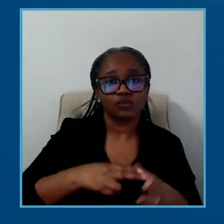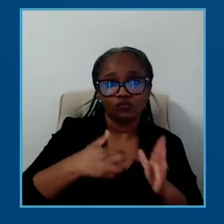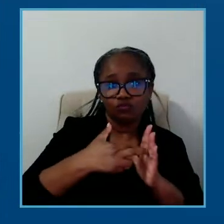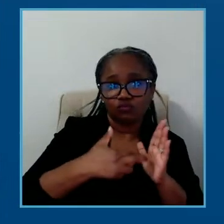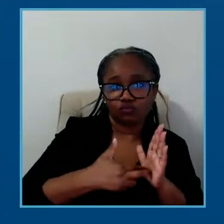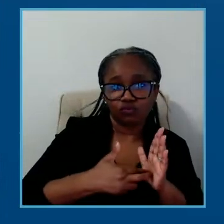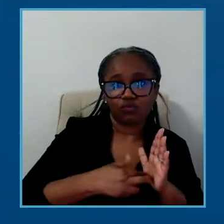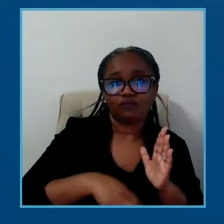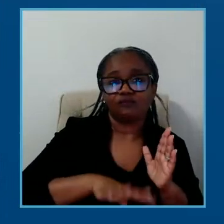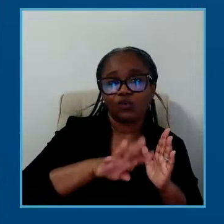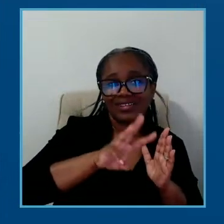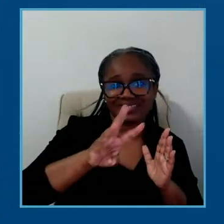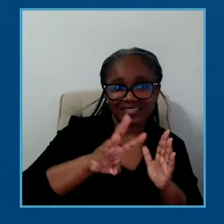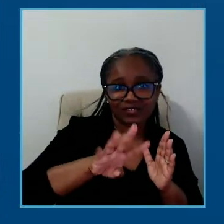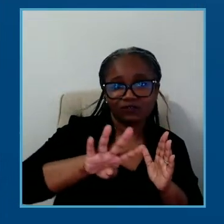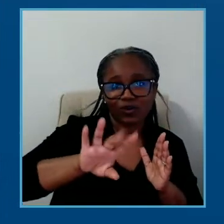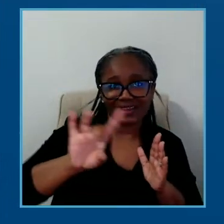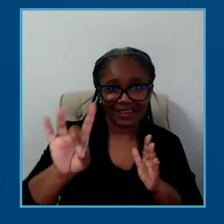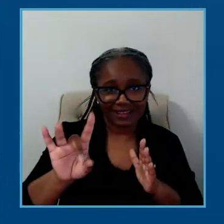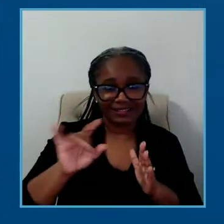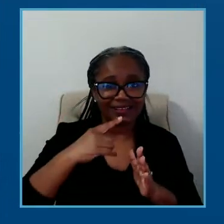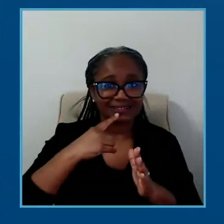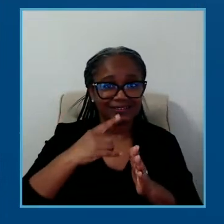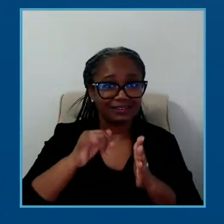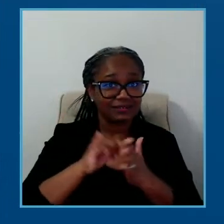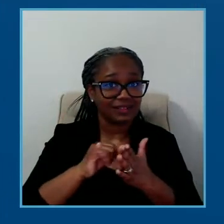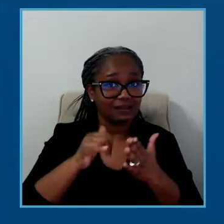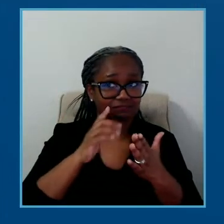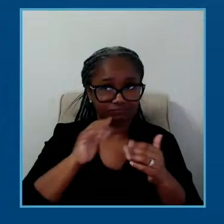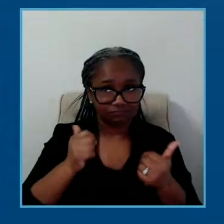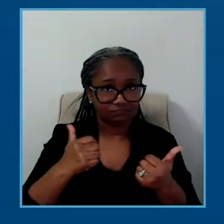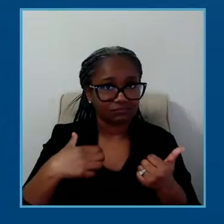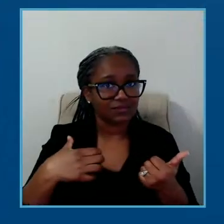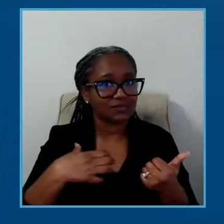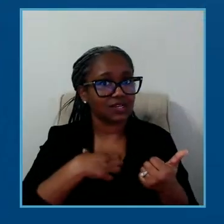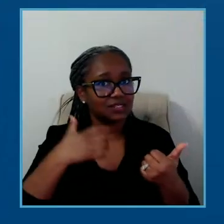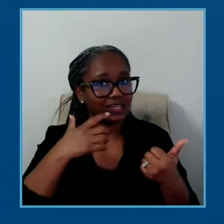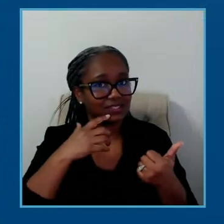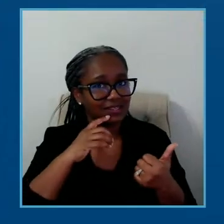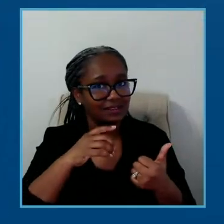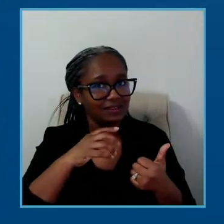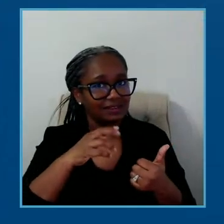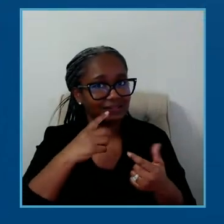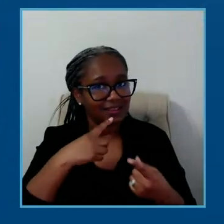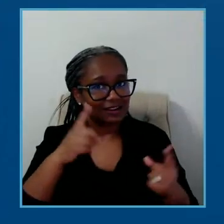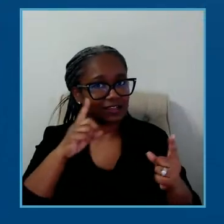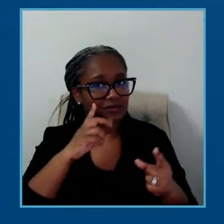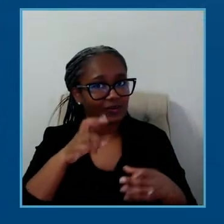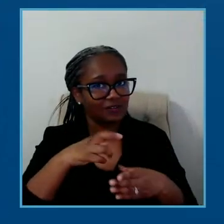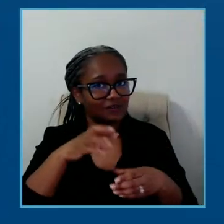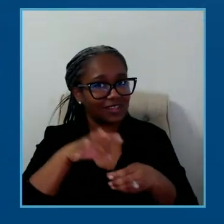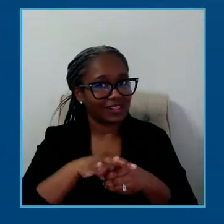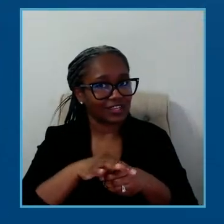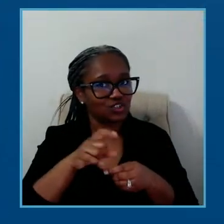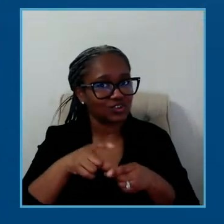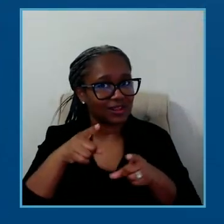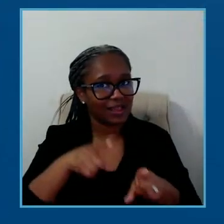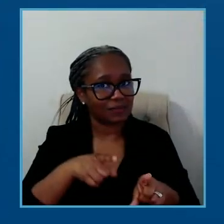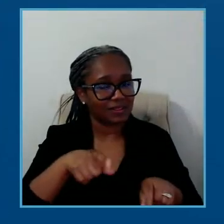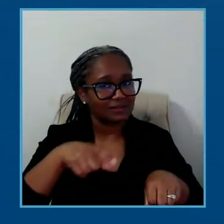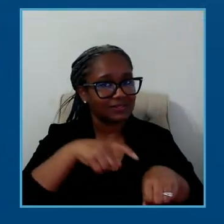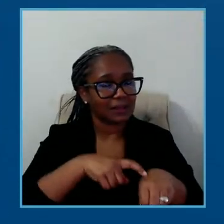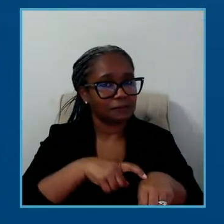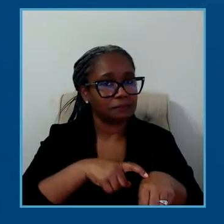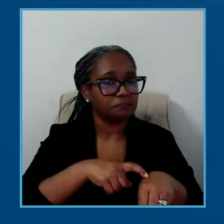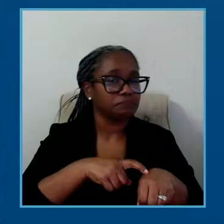which concerns, quote, contesting the announced results of an election. How are we supposed to take this opinion